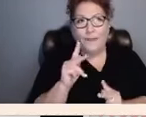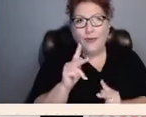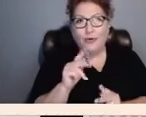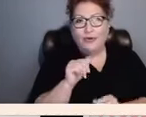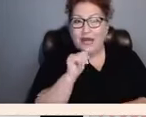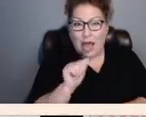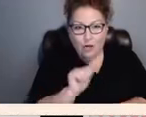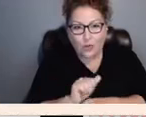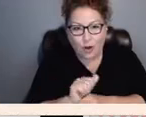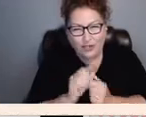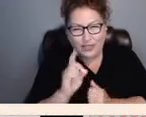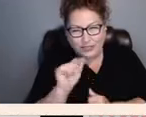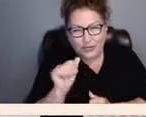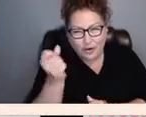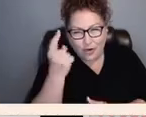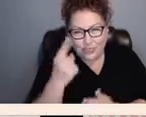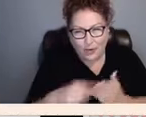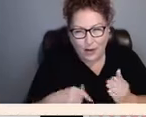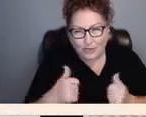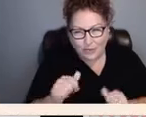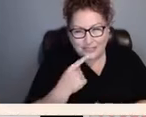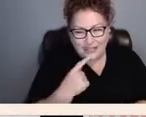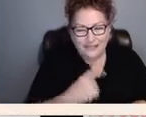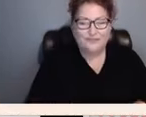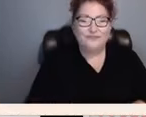what I'm trying to say there.